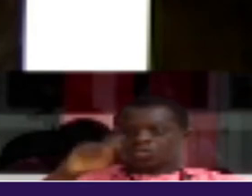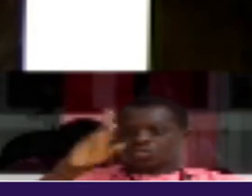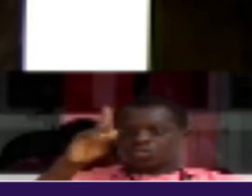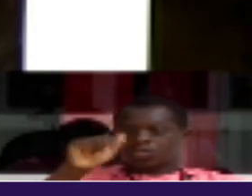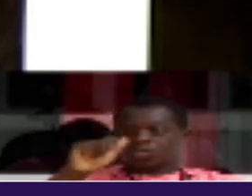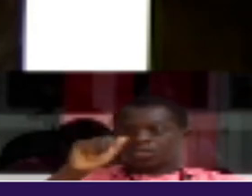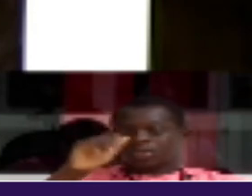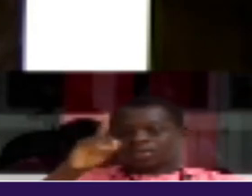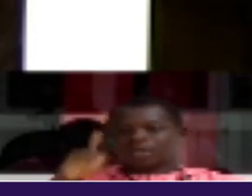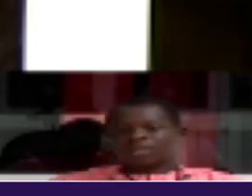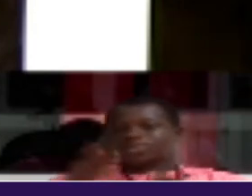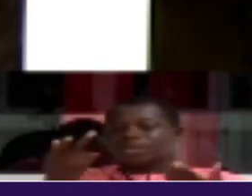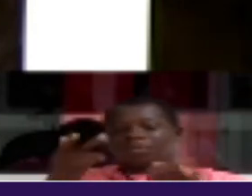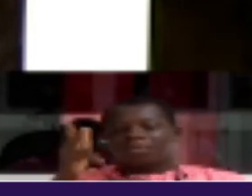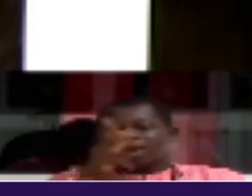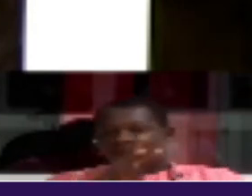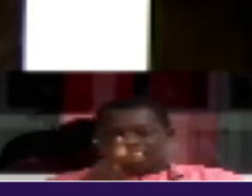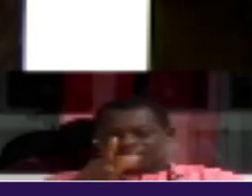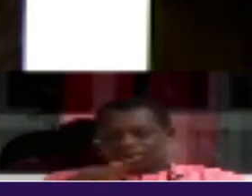Sangha, like a guard post.